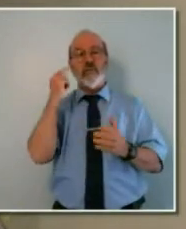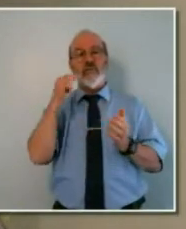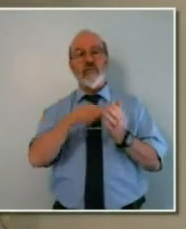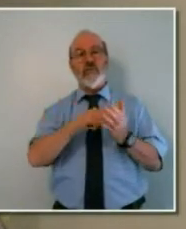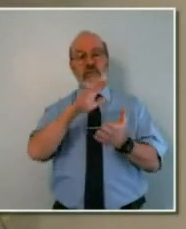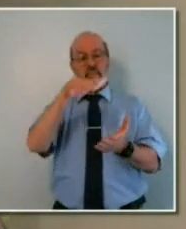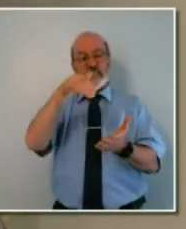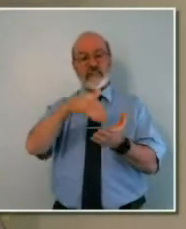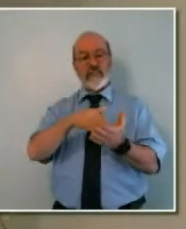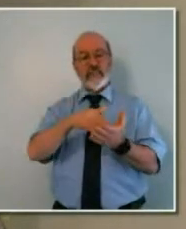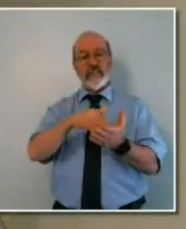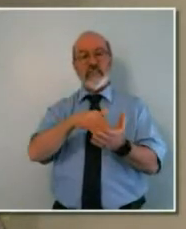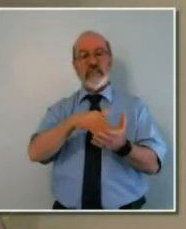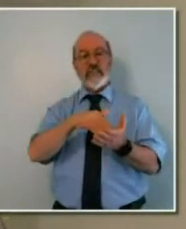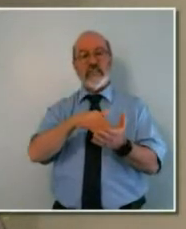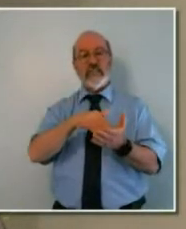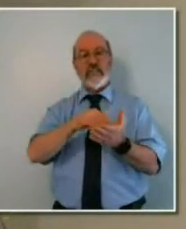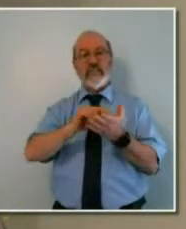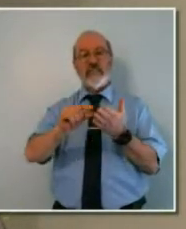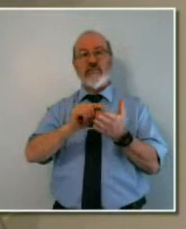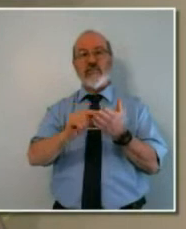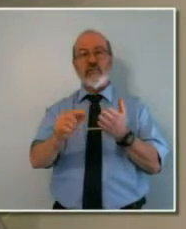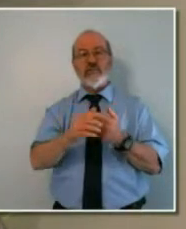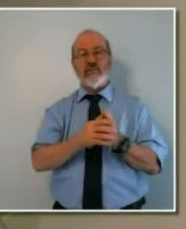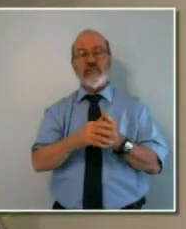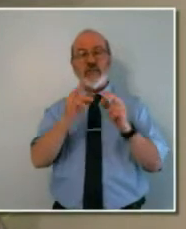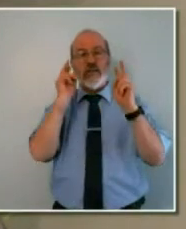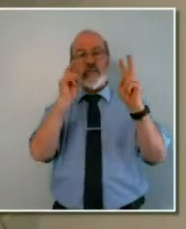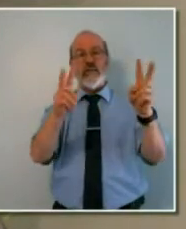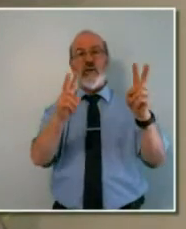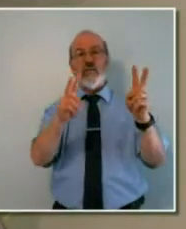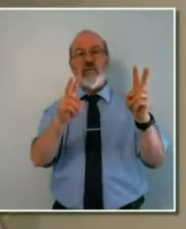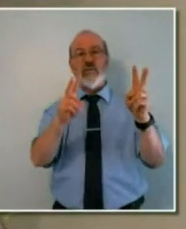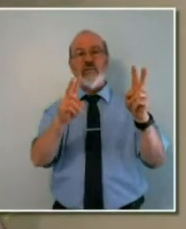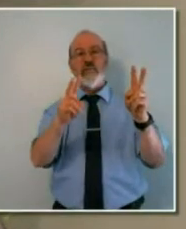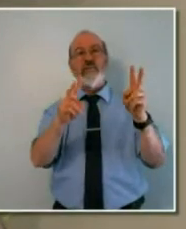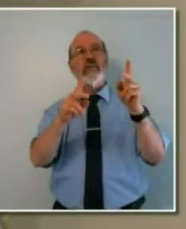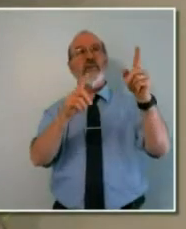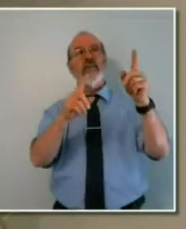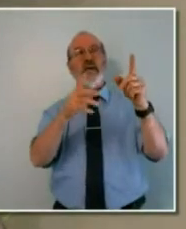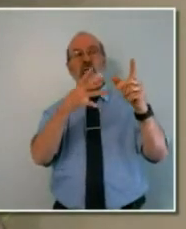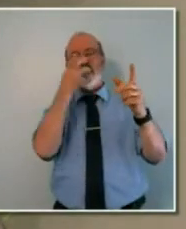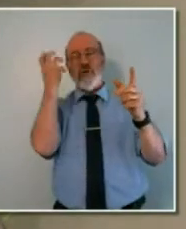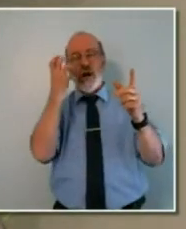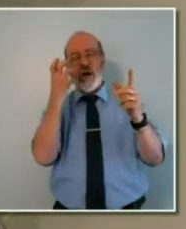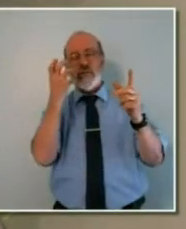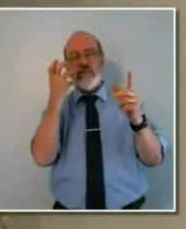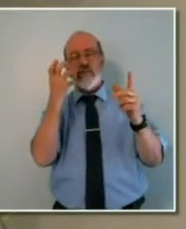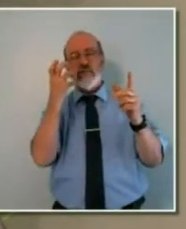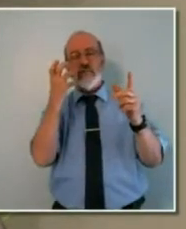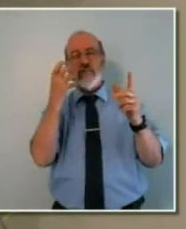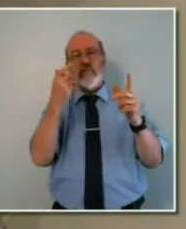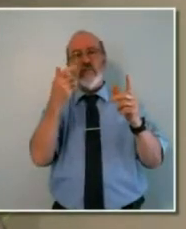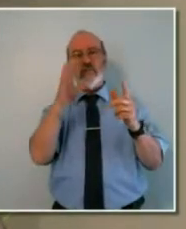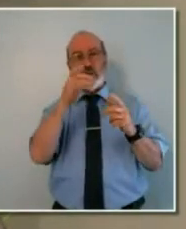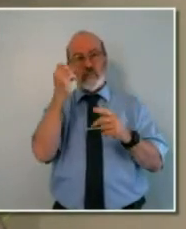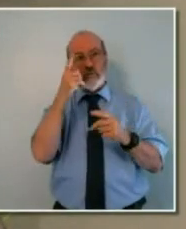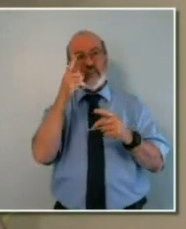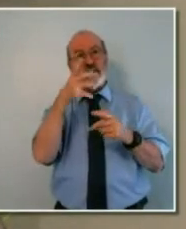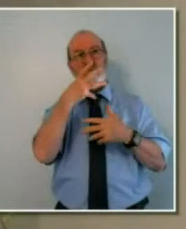psalm, in the midst of this verse, behold, thou art wroth. God, we understand you're